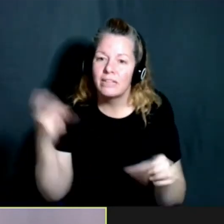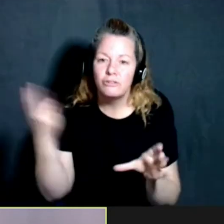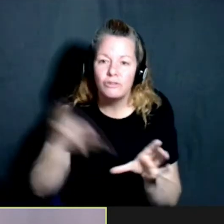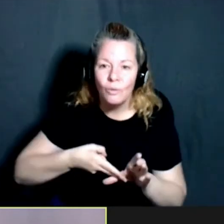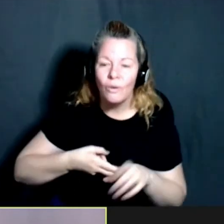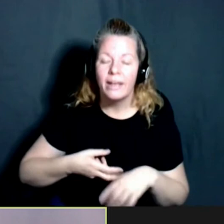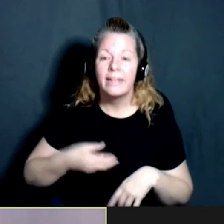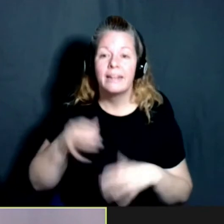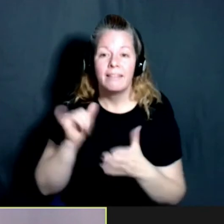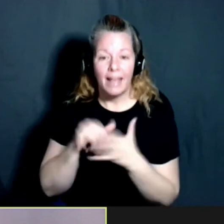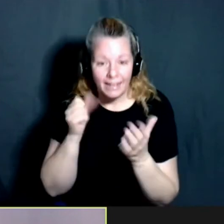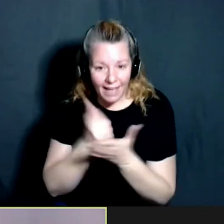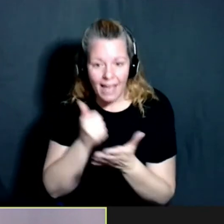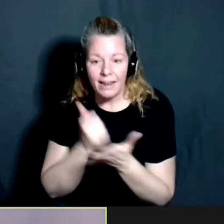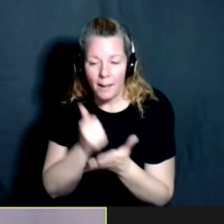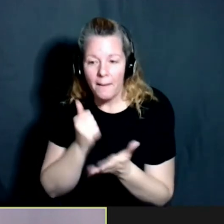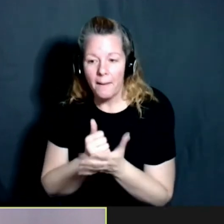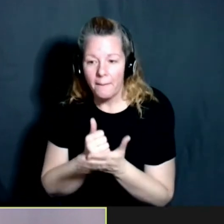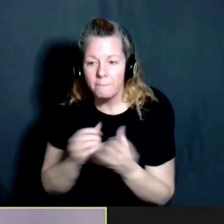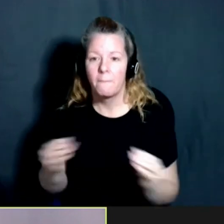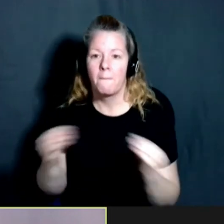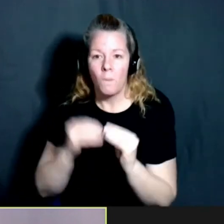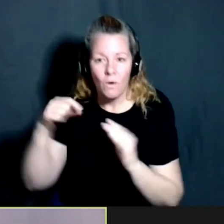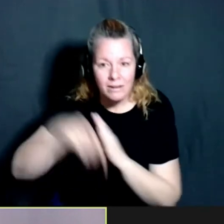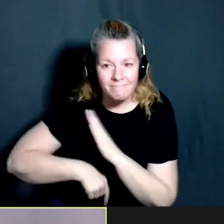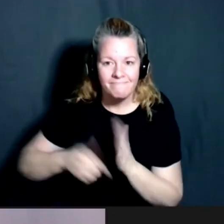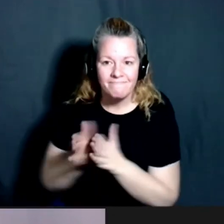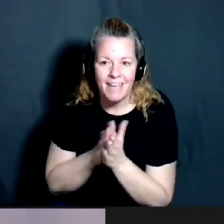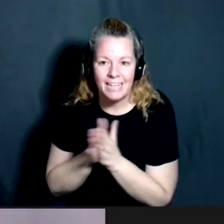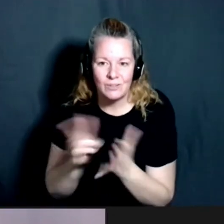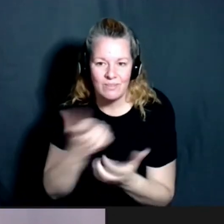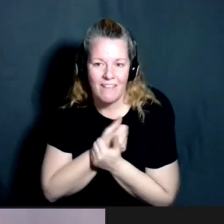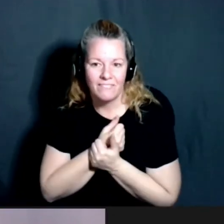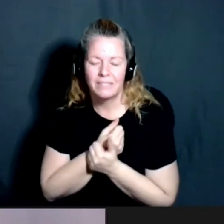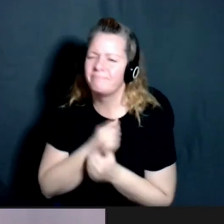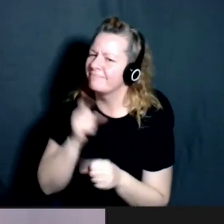that can help further your passion of what you love. Justin Adams, covering Colorado First.